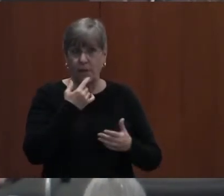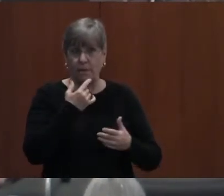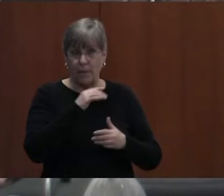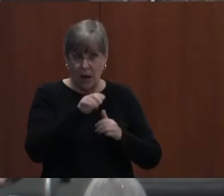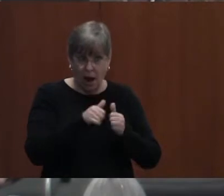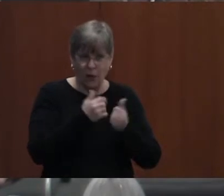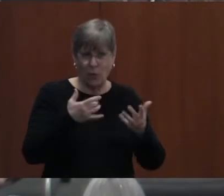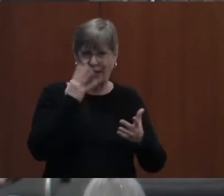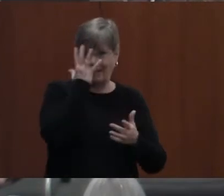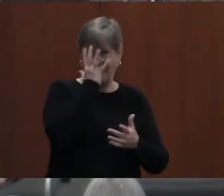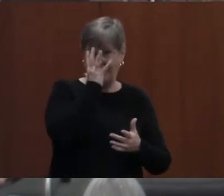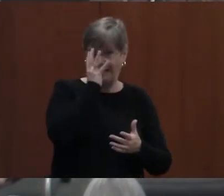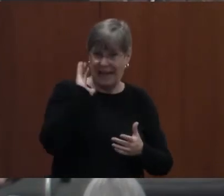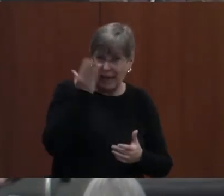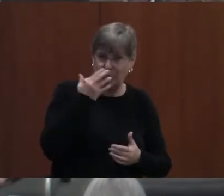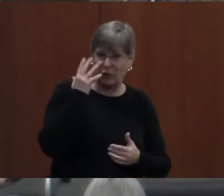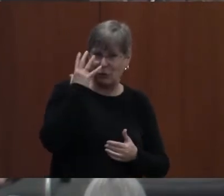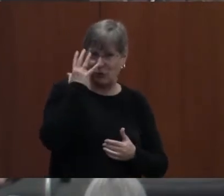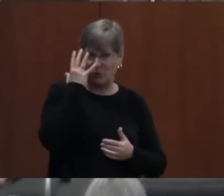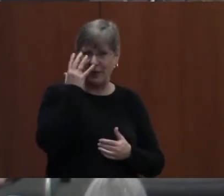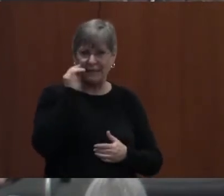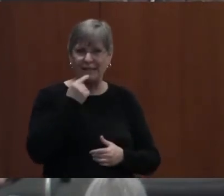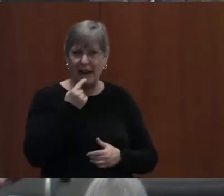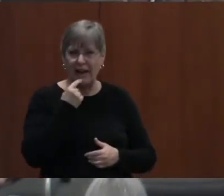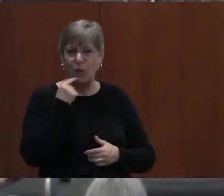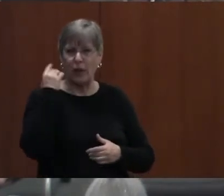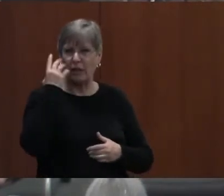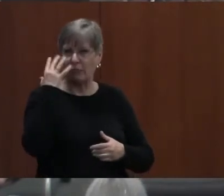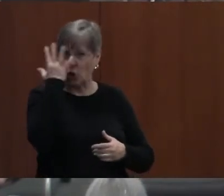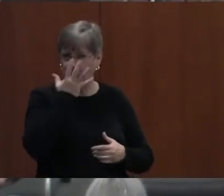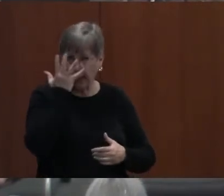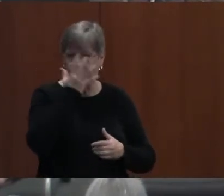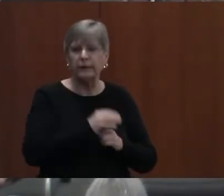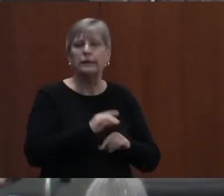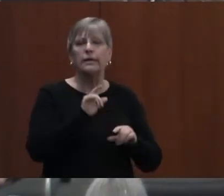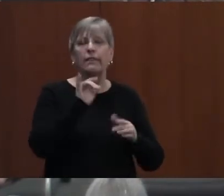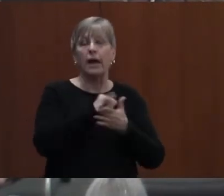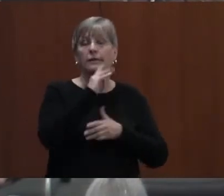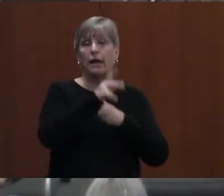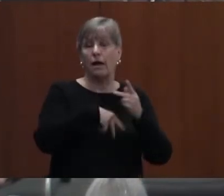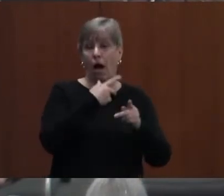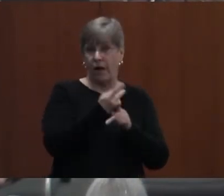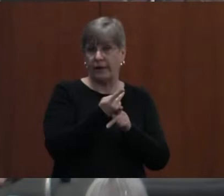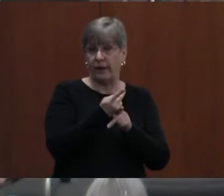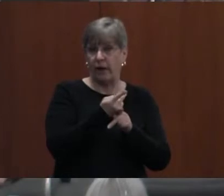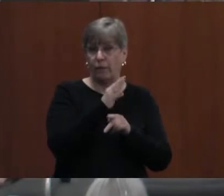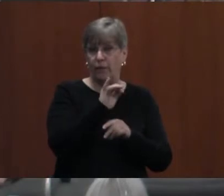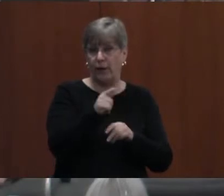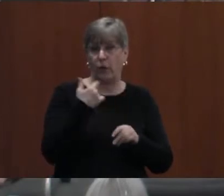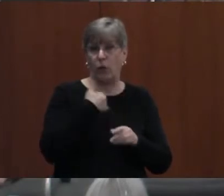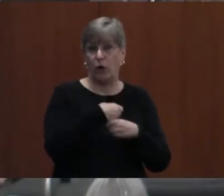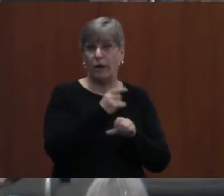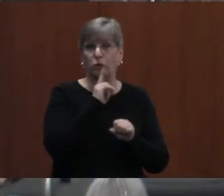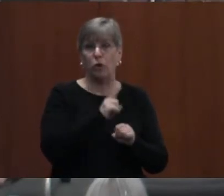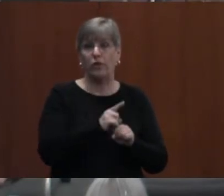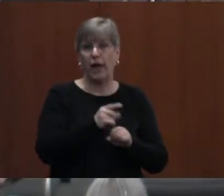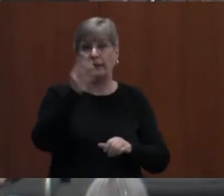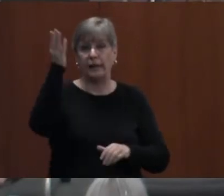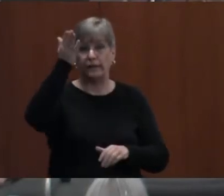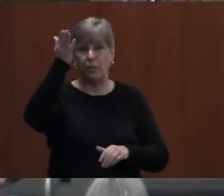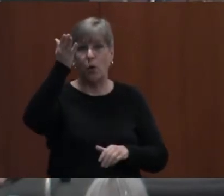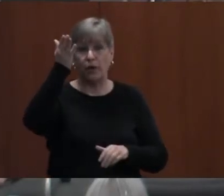looks like it's saying. And so that's the kind of bill that we make sure that testimony